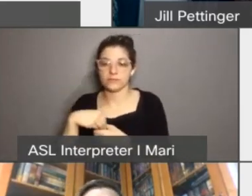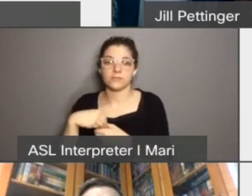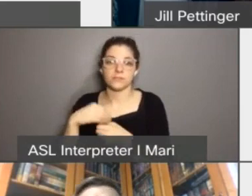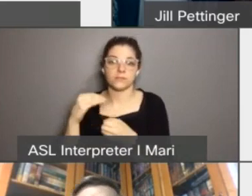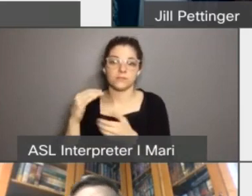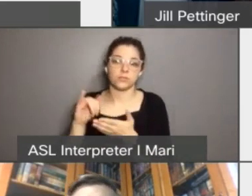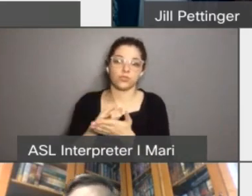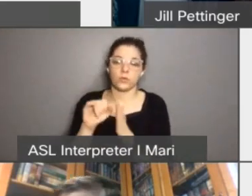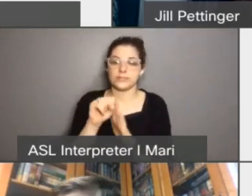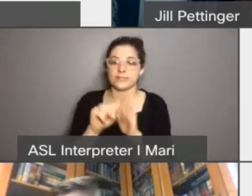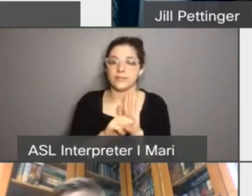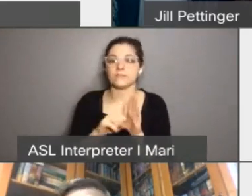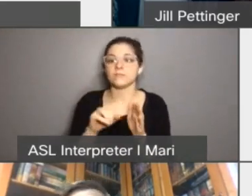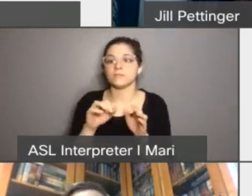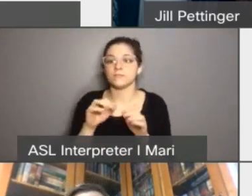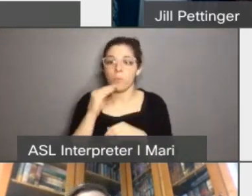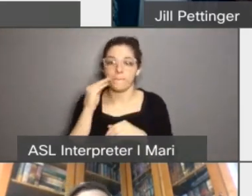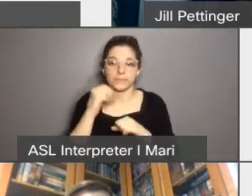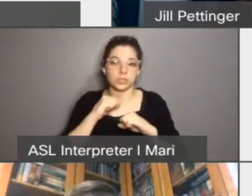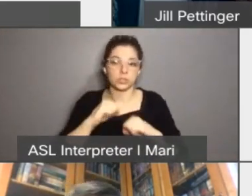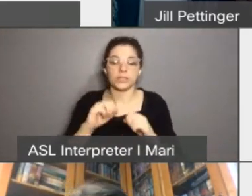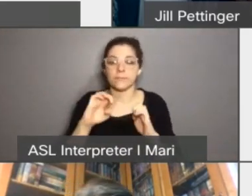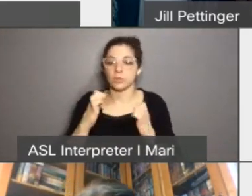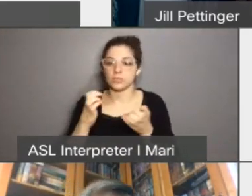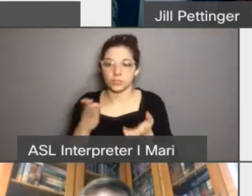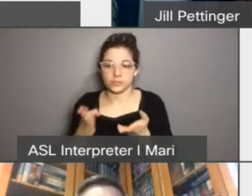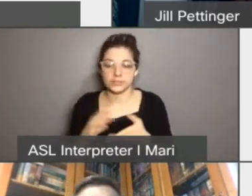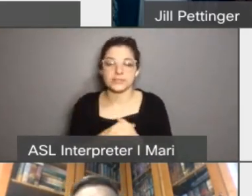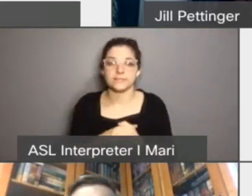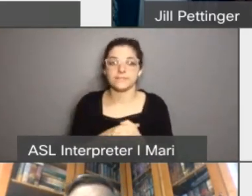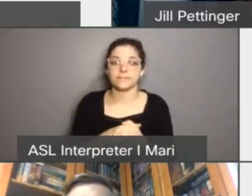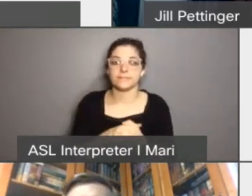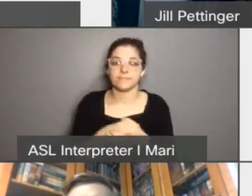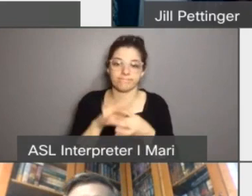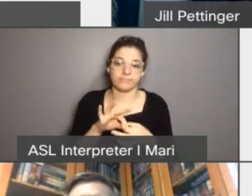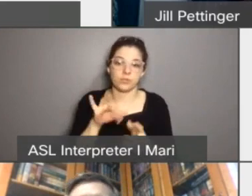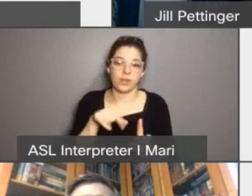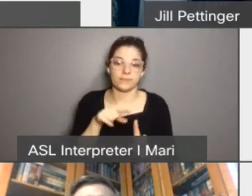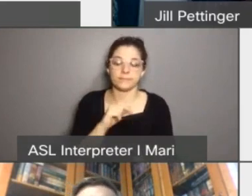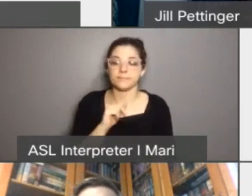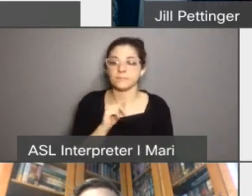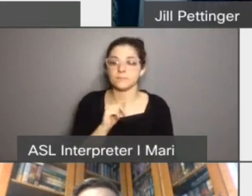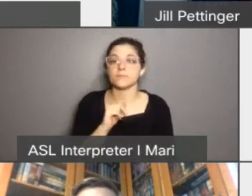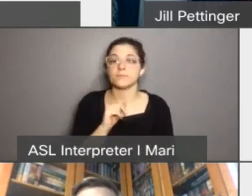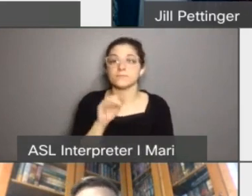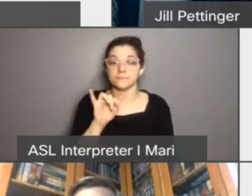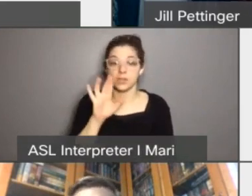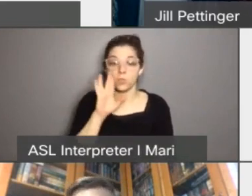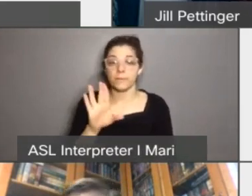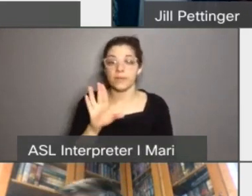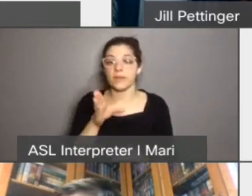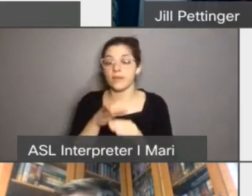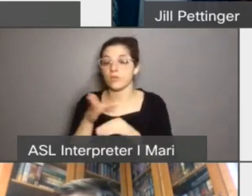York State Division of Homeland Security and Emergency Services efforts around this. That will be followed by